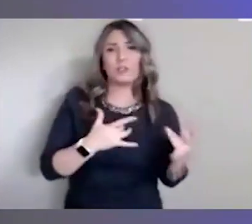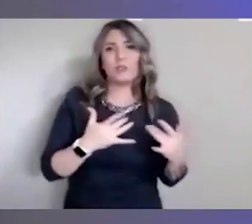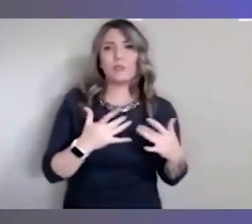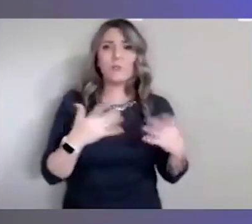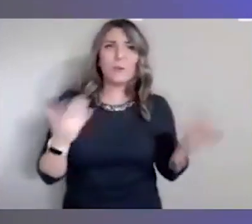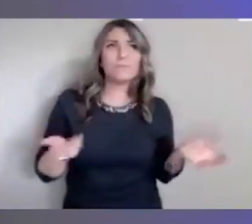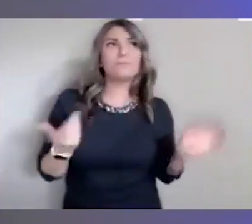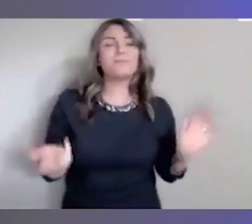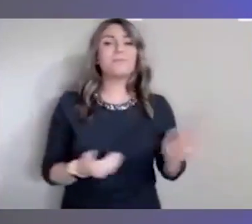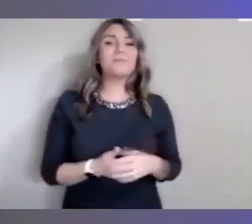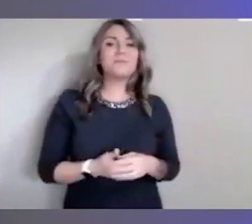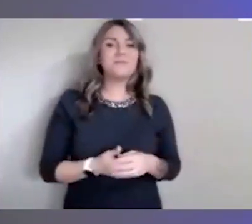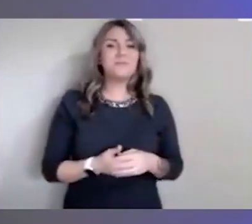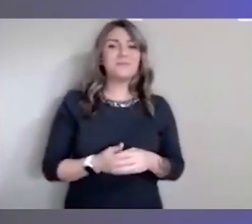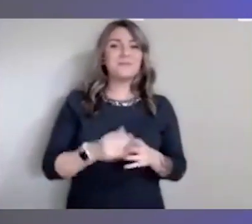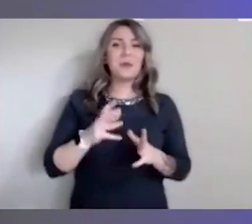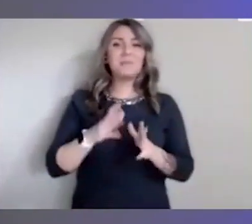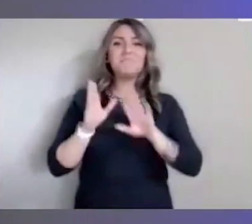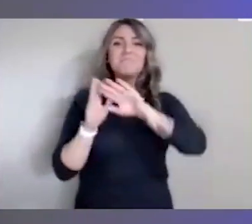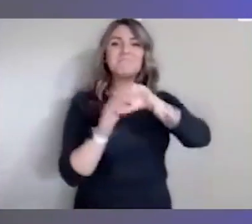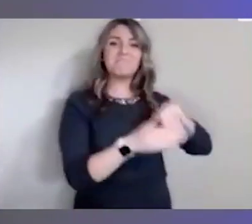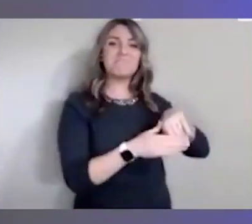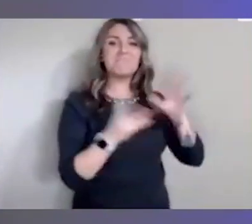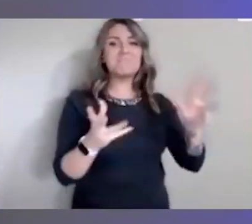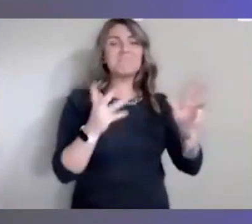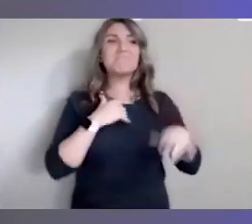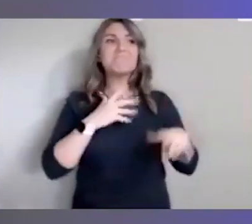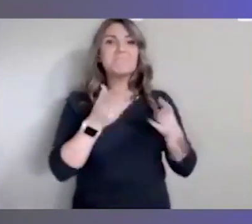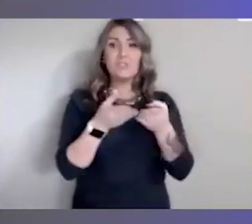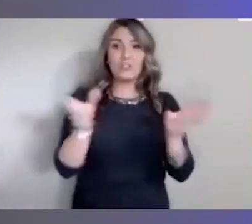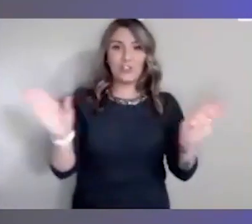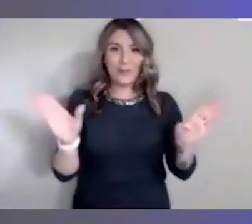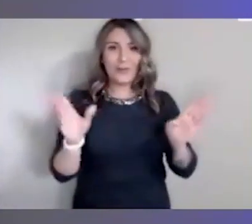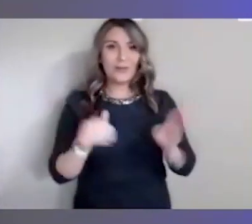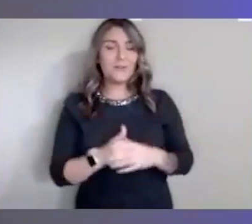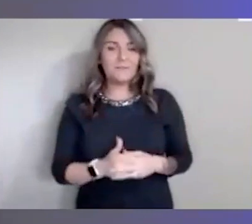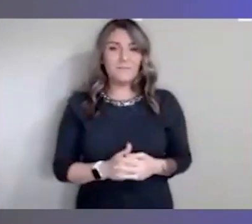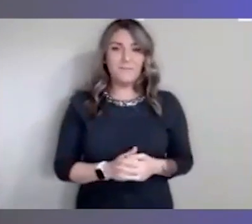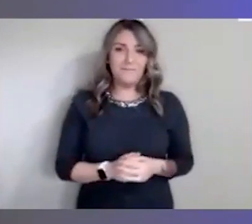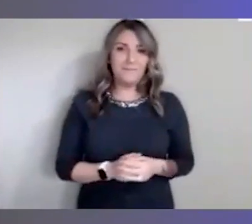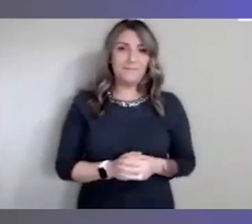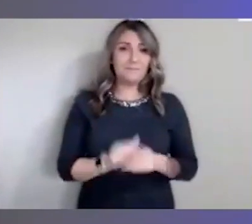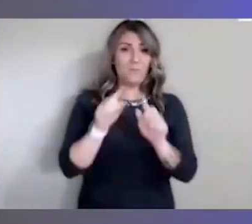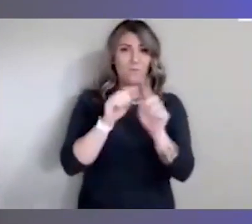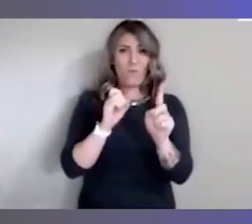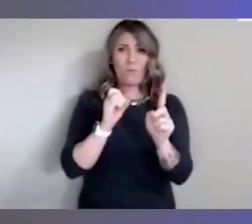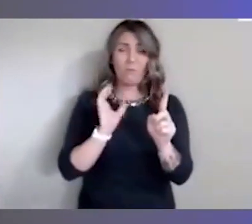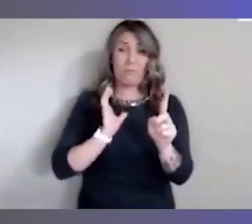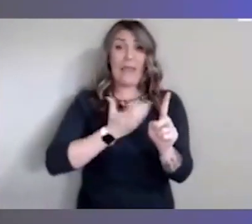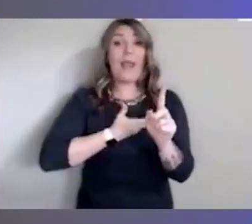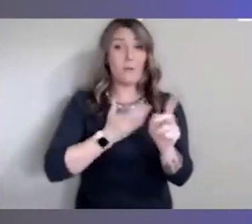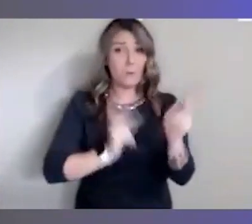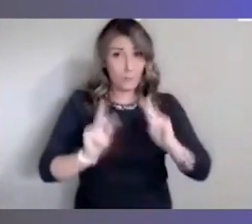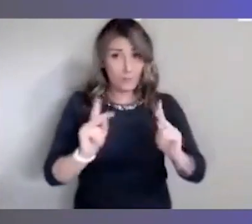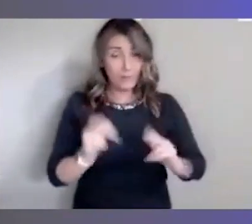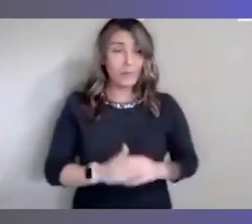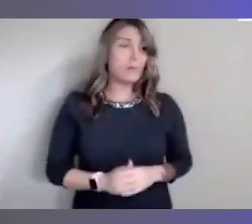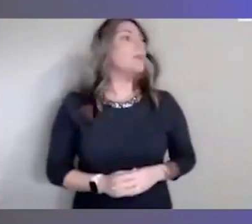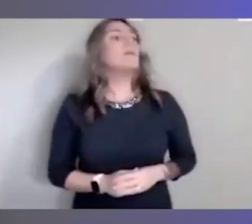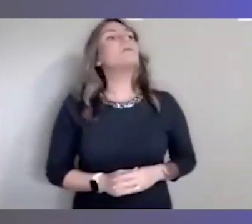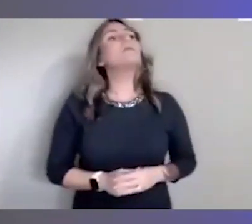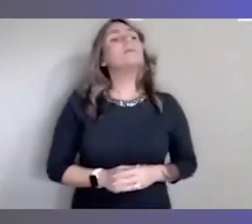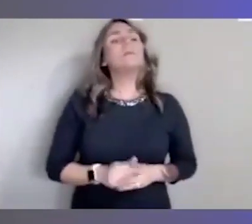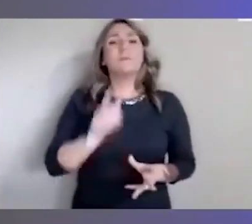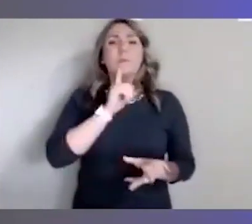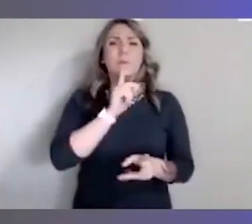set aside, I think, generally by our people. And so it was very hard to